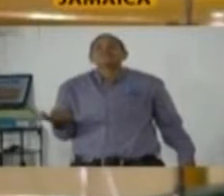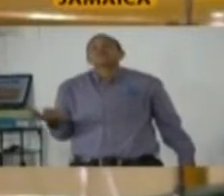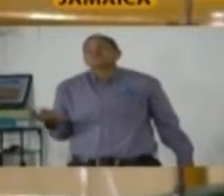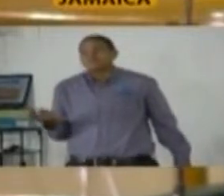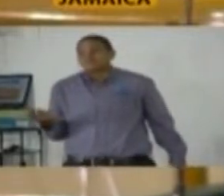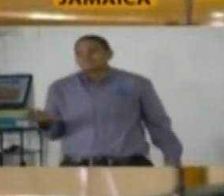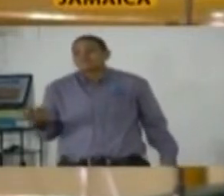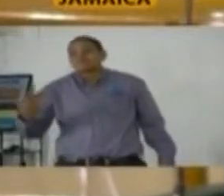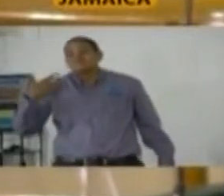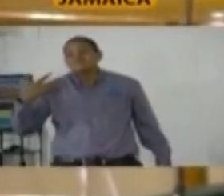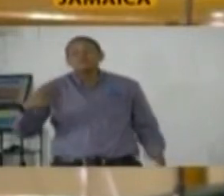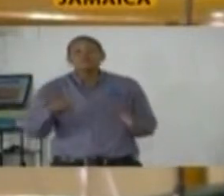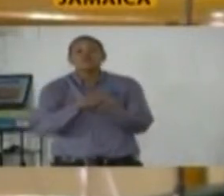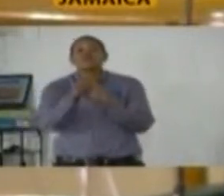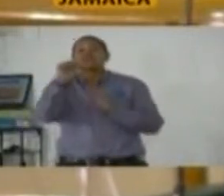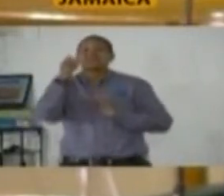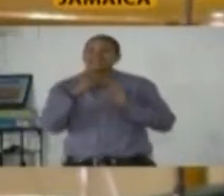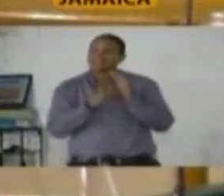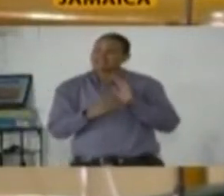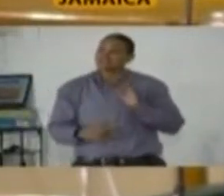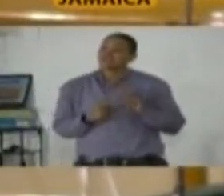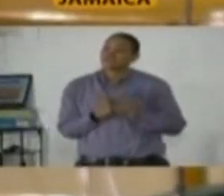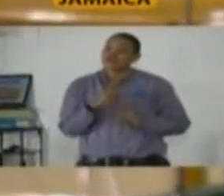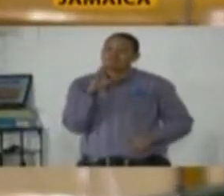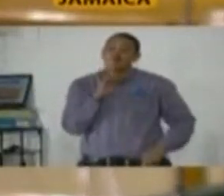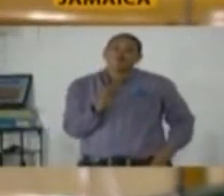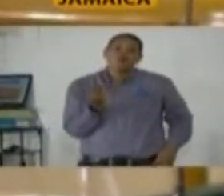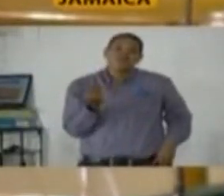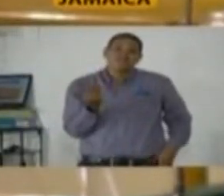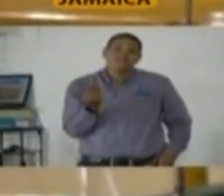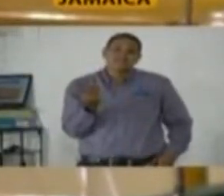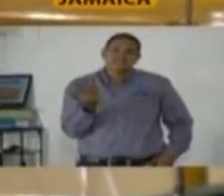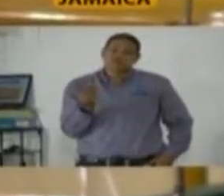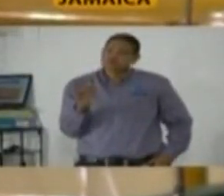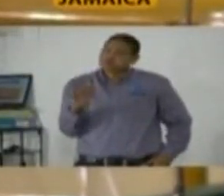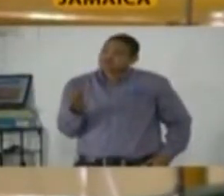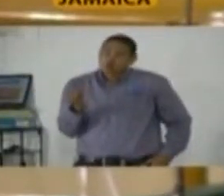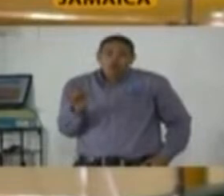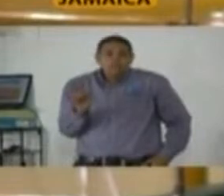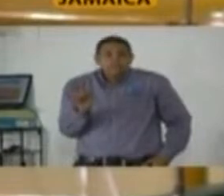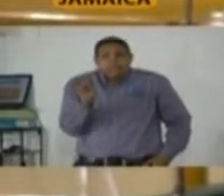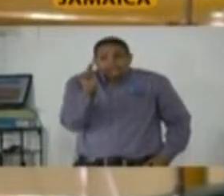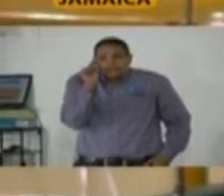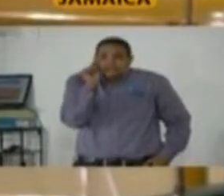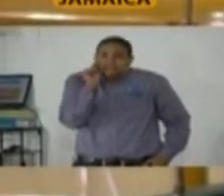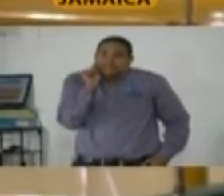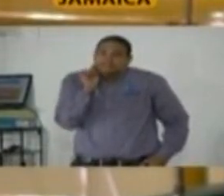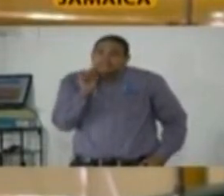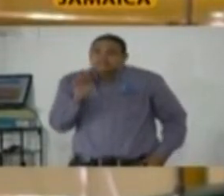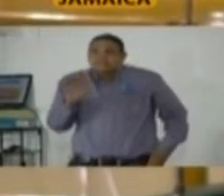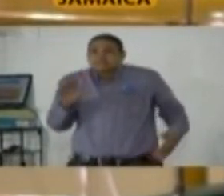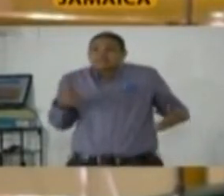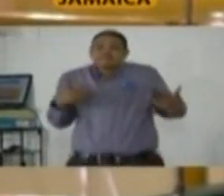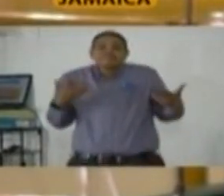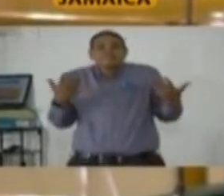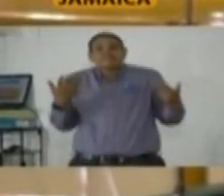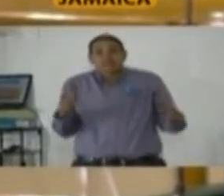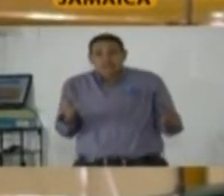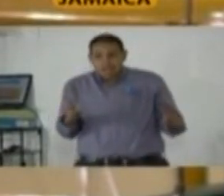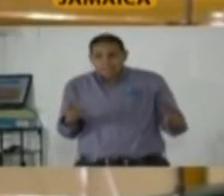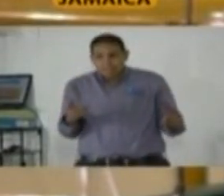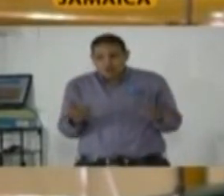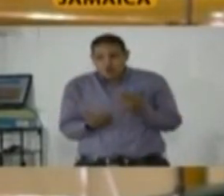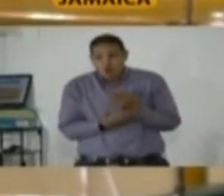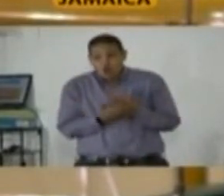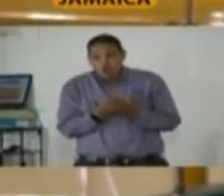the typical grade 10 student is about 15 years old, just entering adolescence. Madam Speaker, almost 2 years